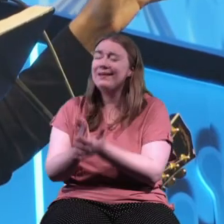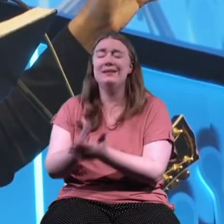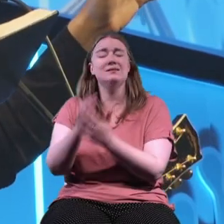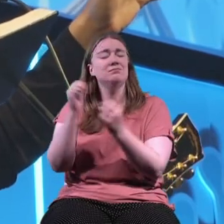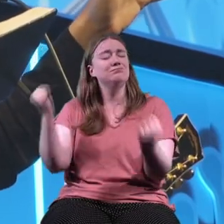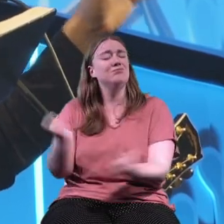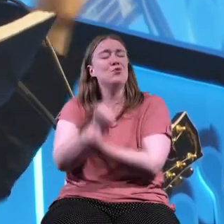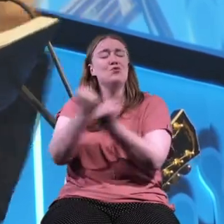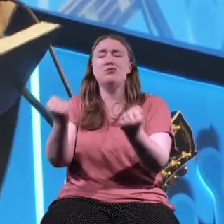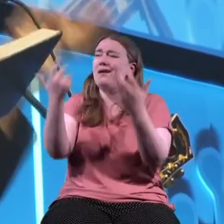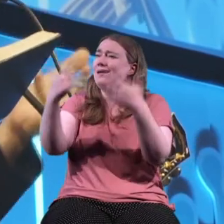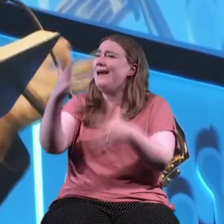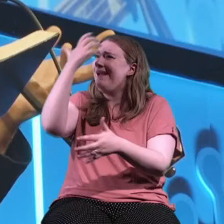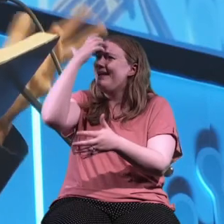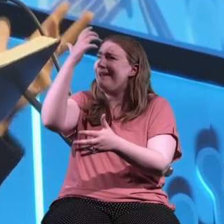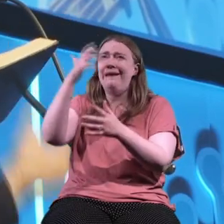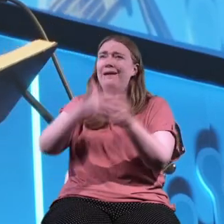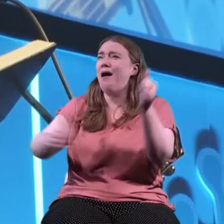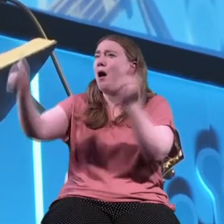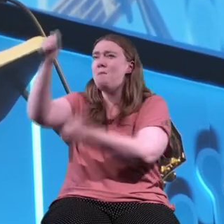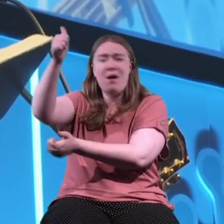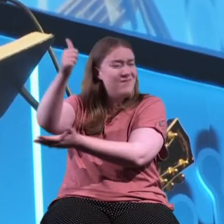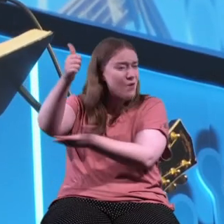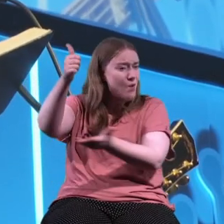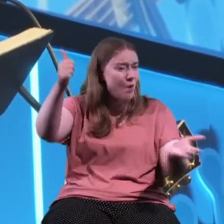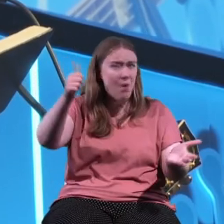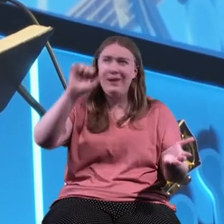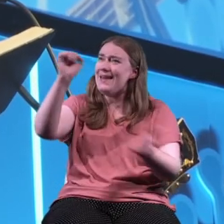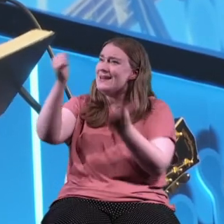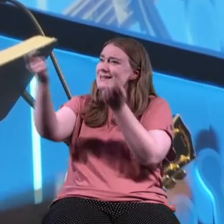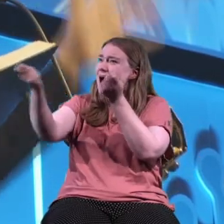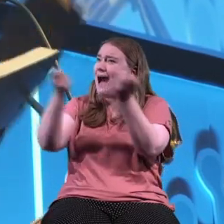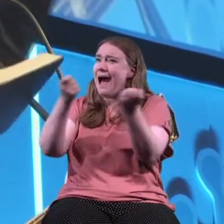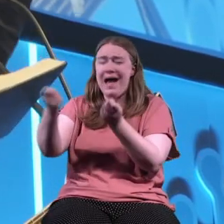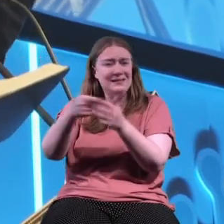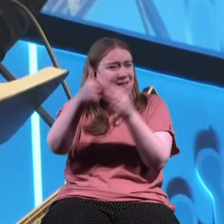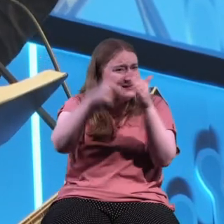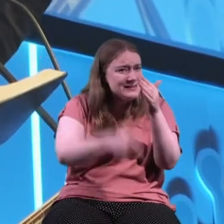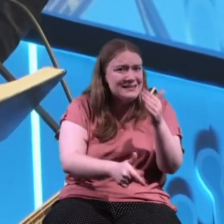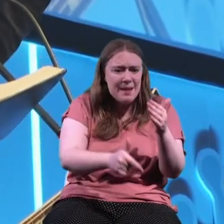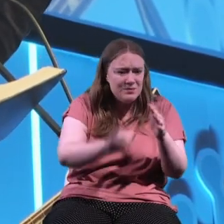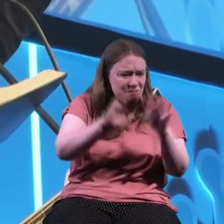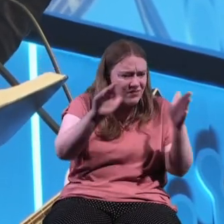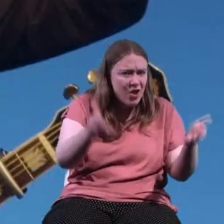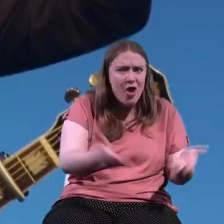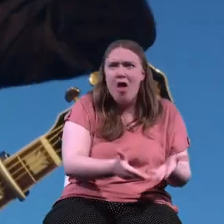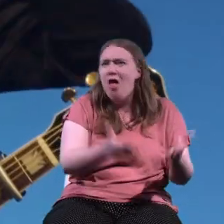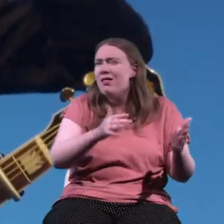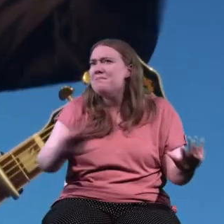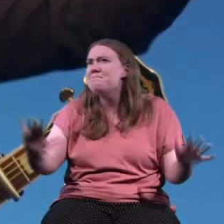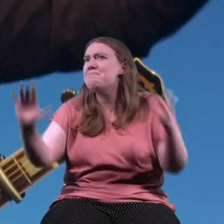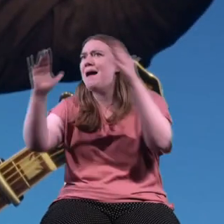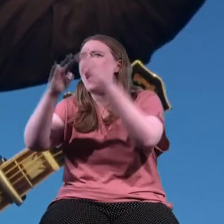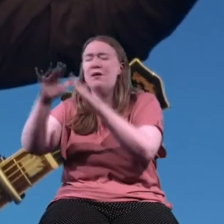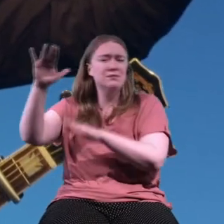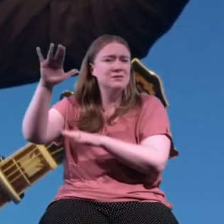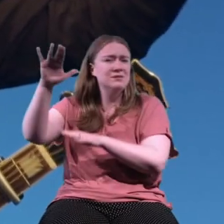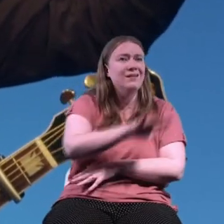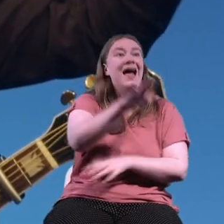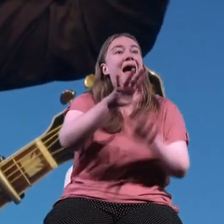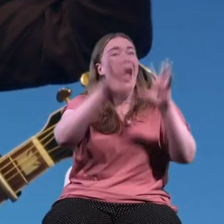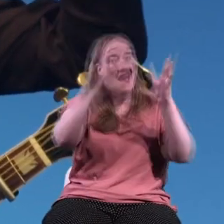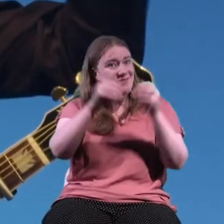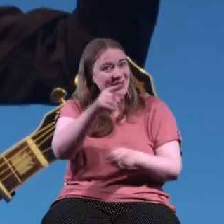above all gods. In his hands are the depths of the earth and the mountain peaks belong to him. All that you've seen driving in